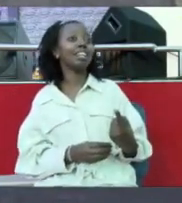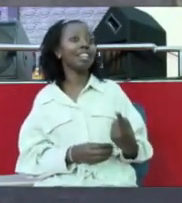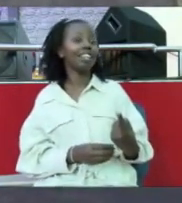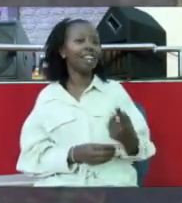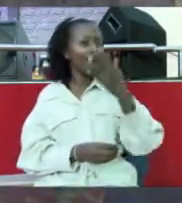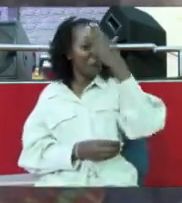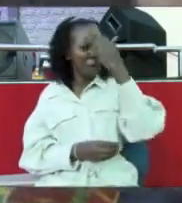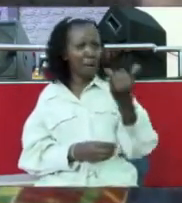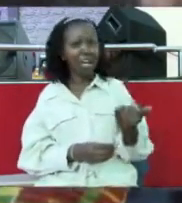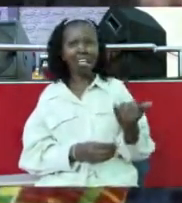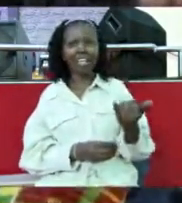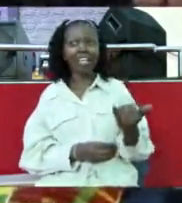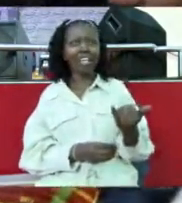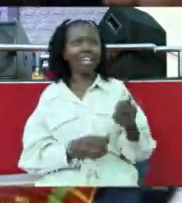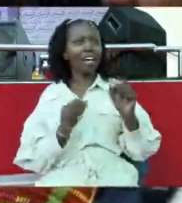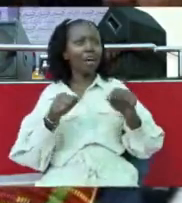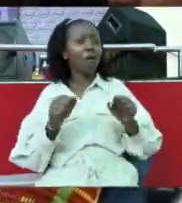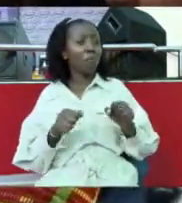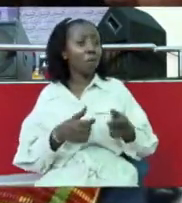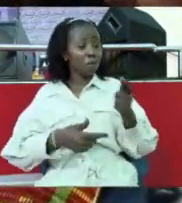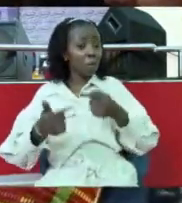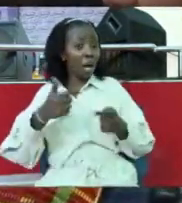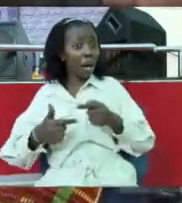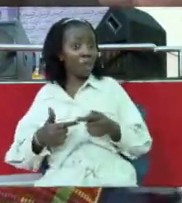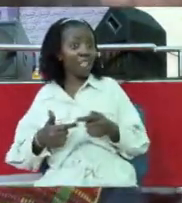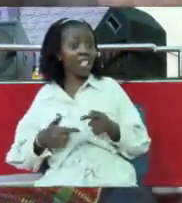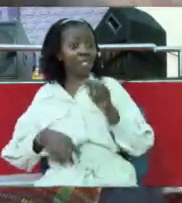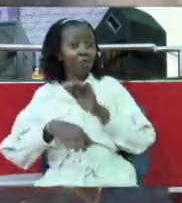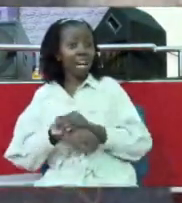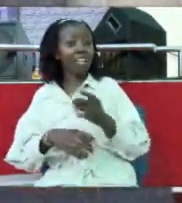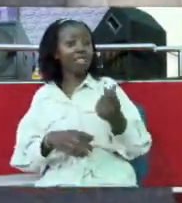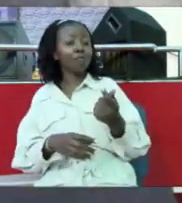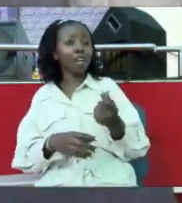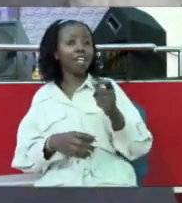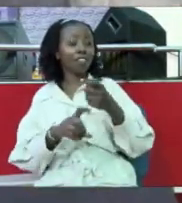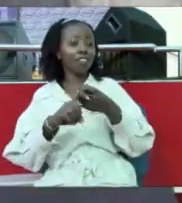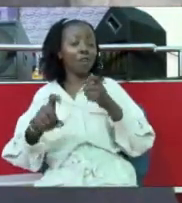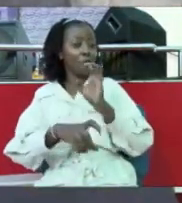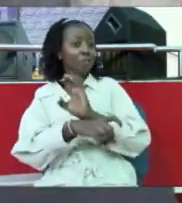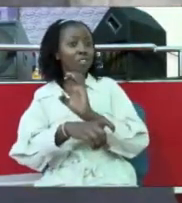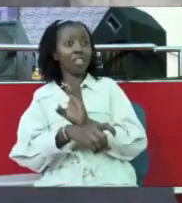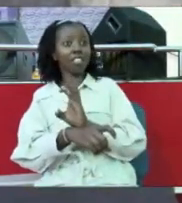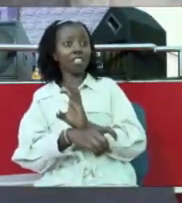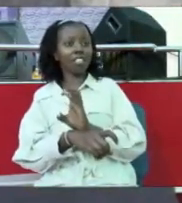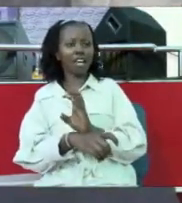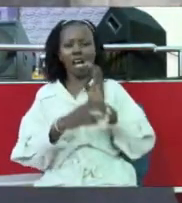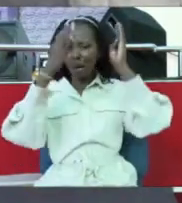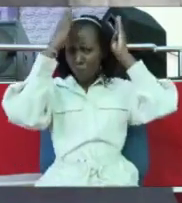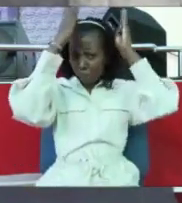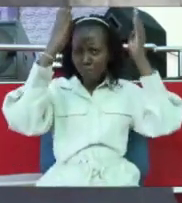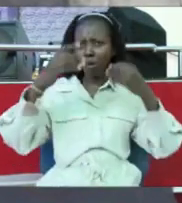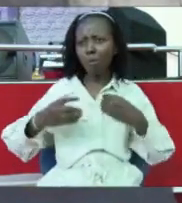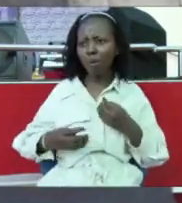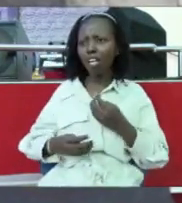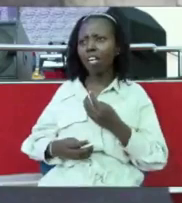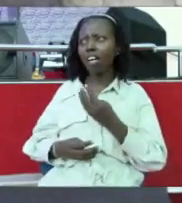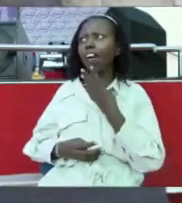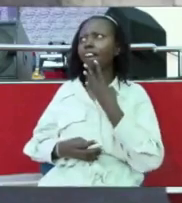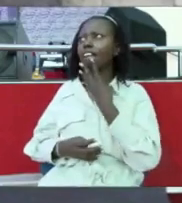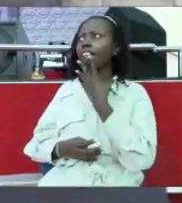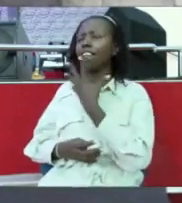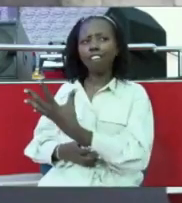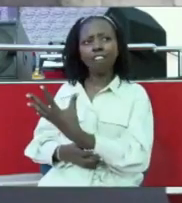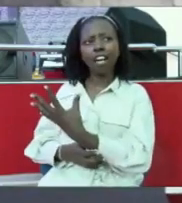Because if you can be coming to get change from me always. Utakuwa unakuja kuchukua. Bishop, nimeweka 500 na nilitaka